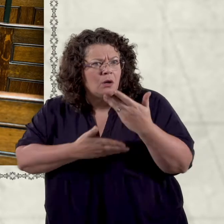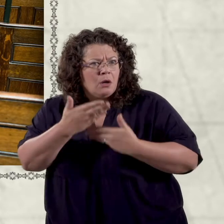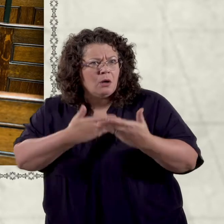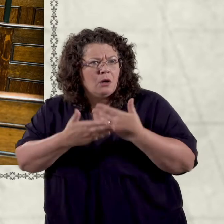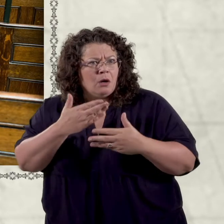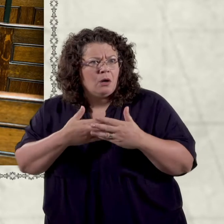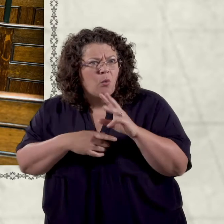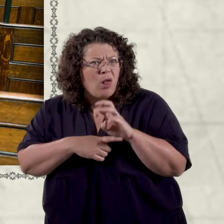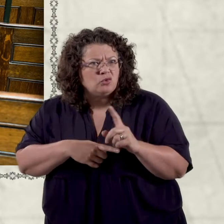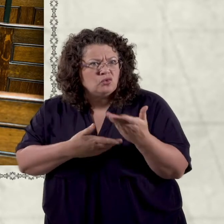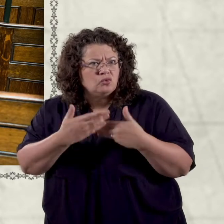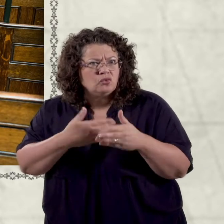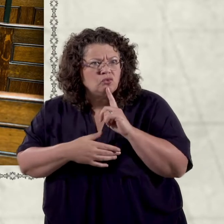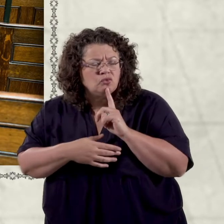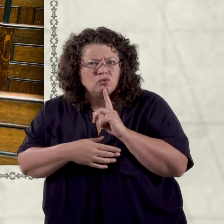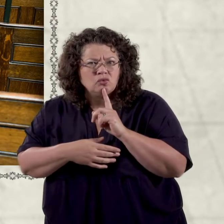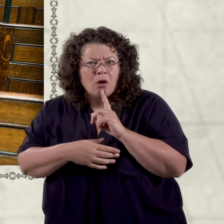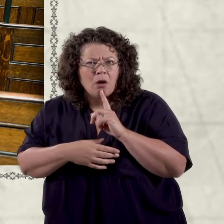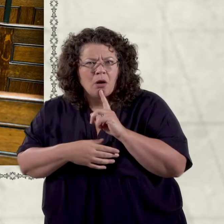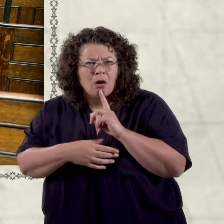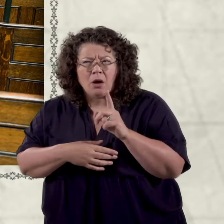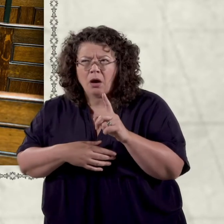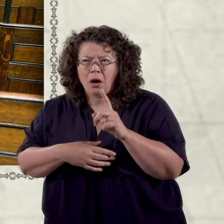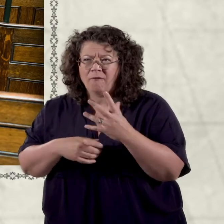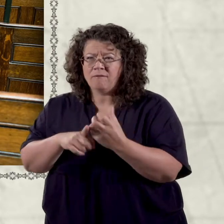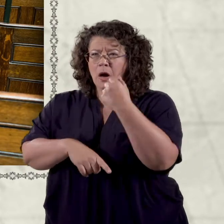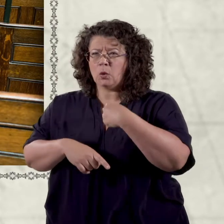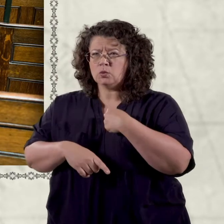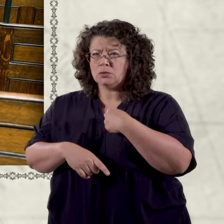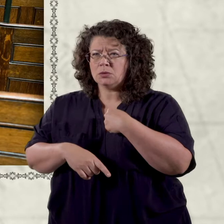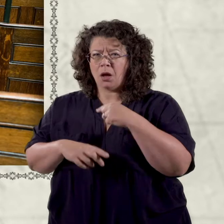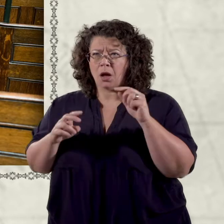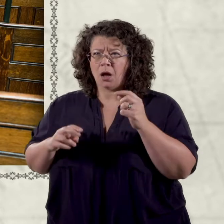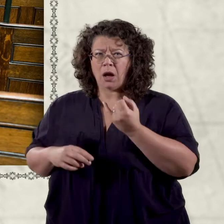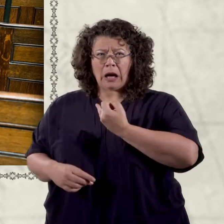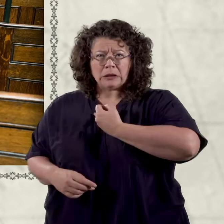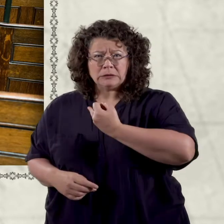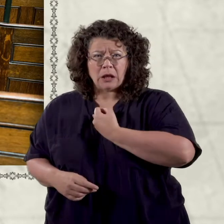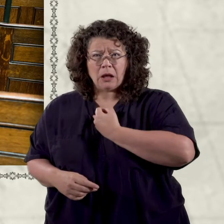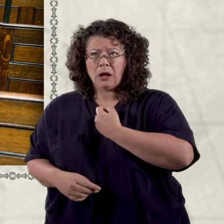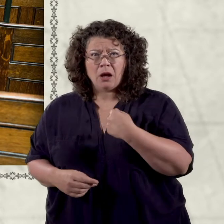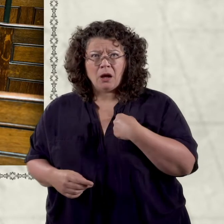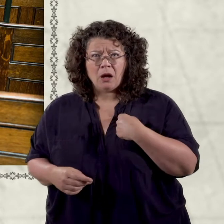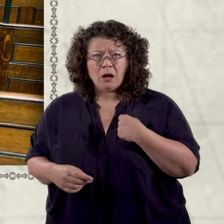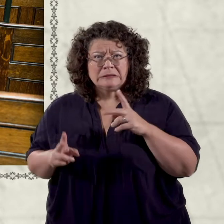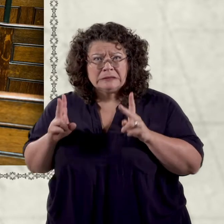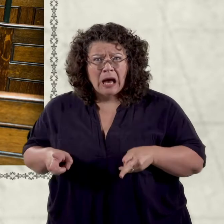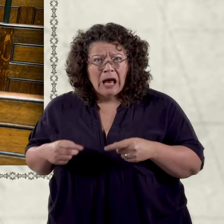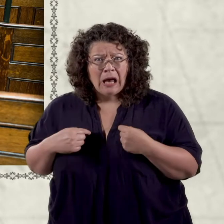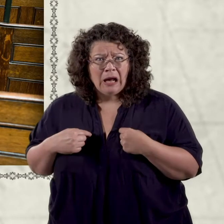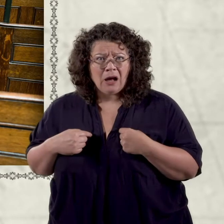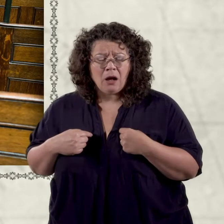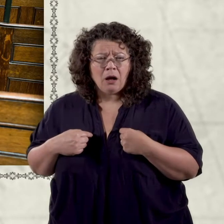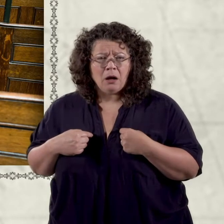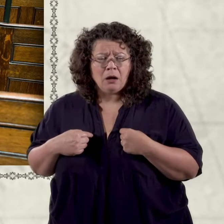I found out later what that meant. They'd found me guilty, and I was going to die.